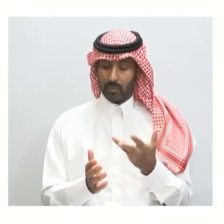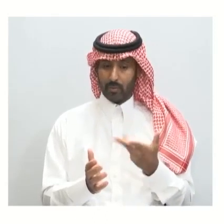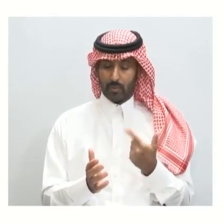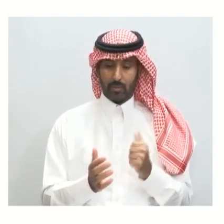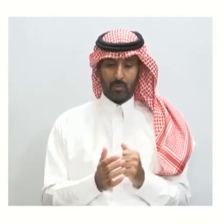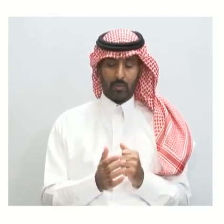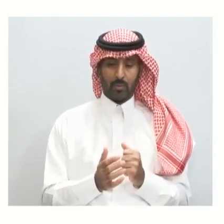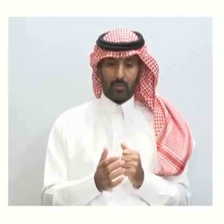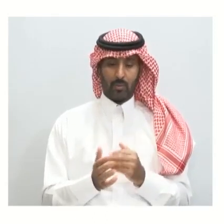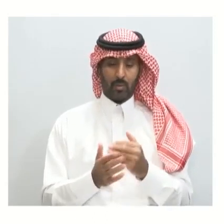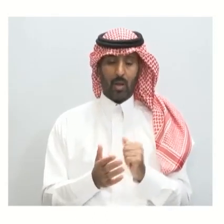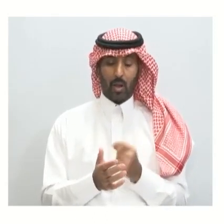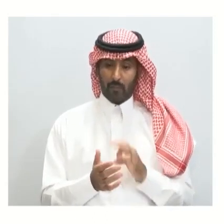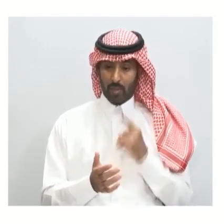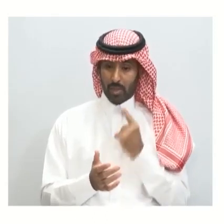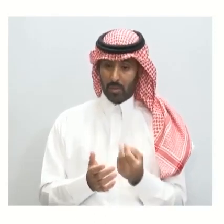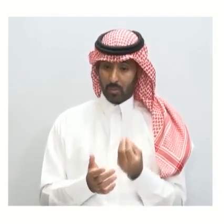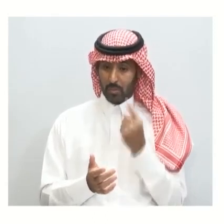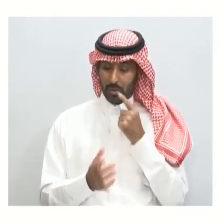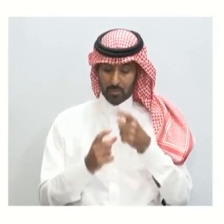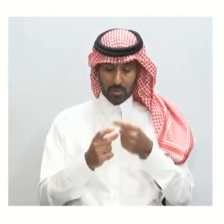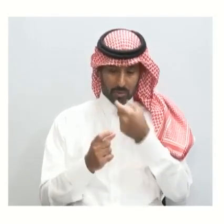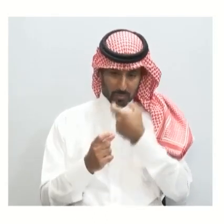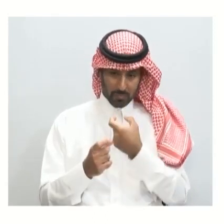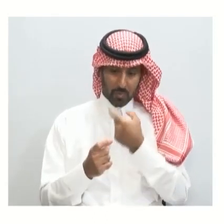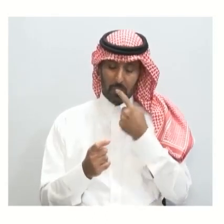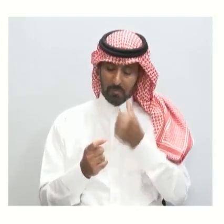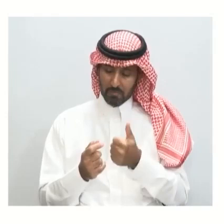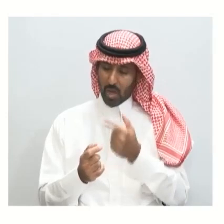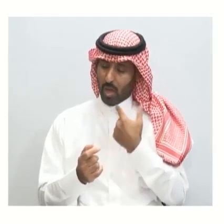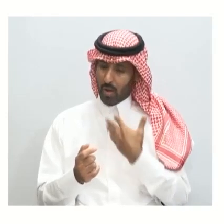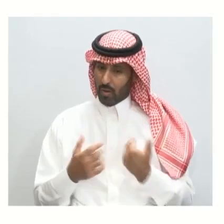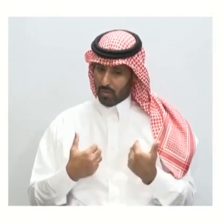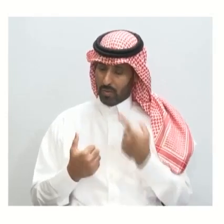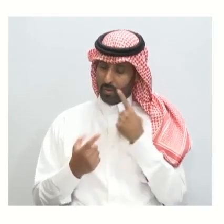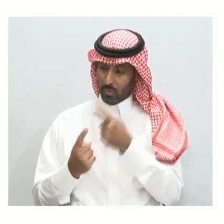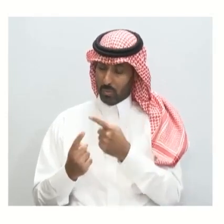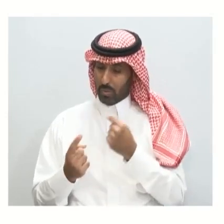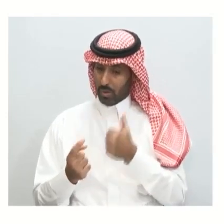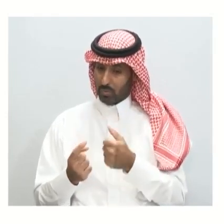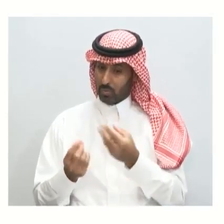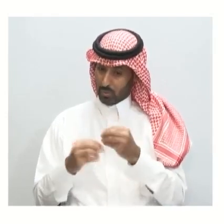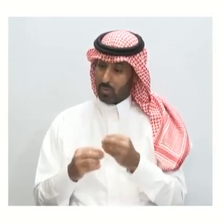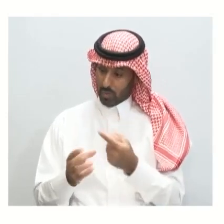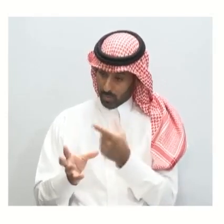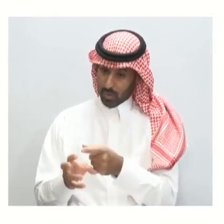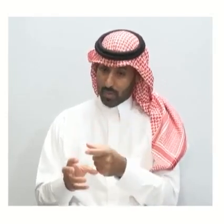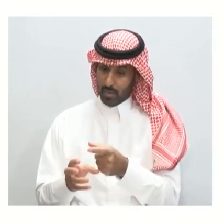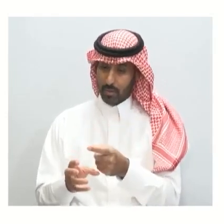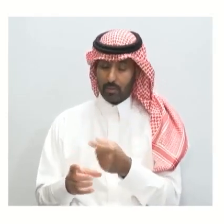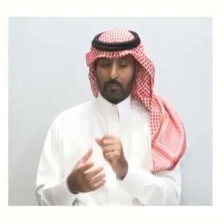No, that was all of it. These are great cookies. I'm glad you like them. Would you like another?